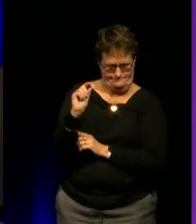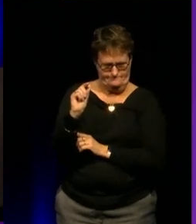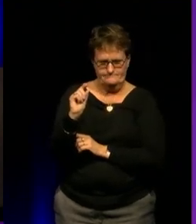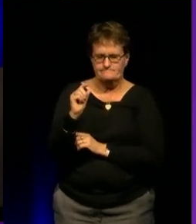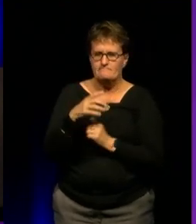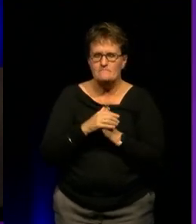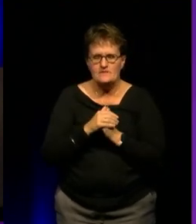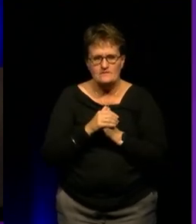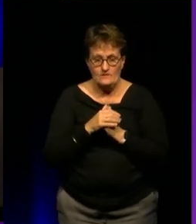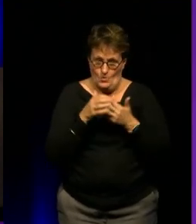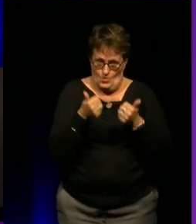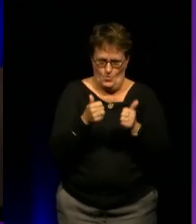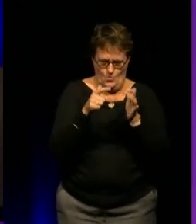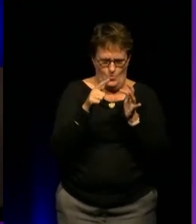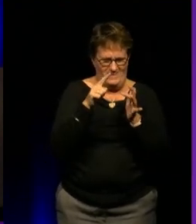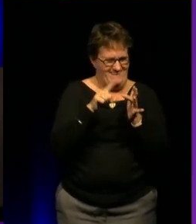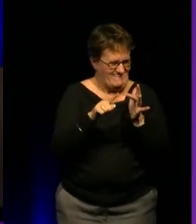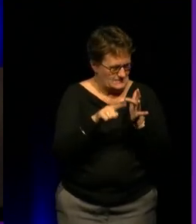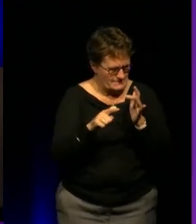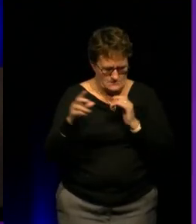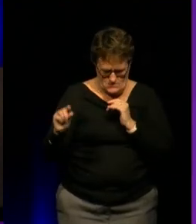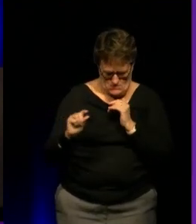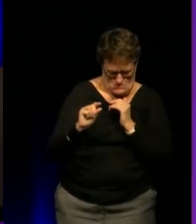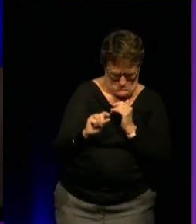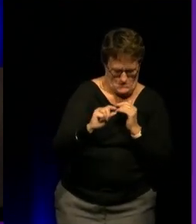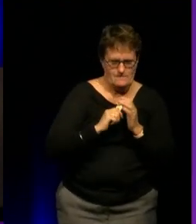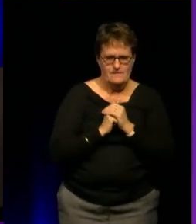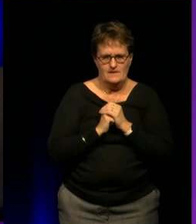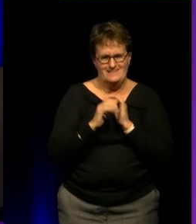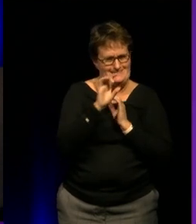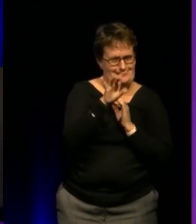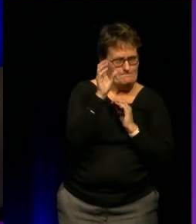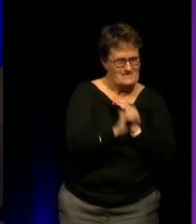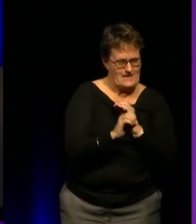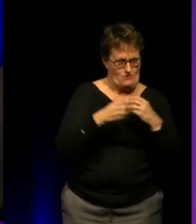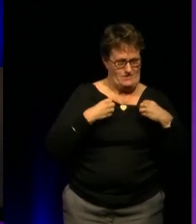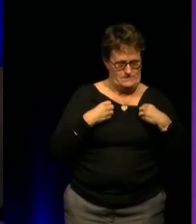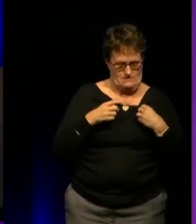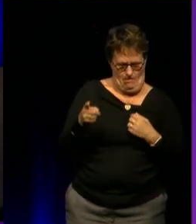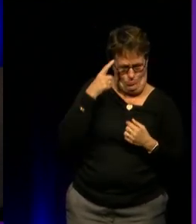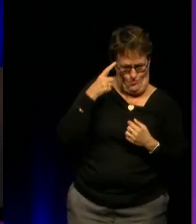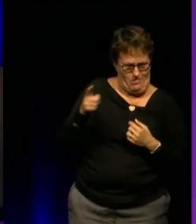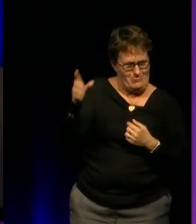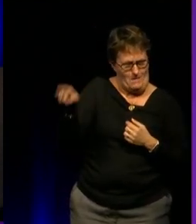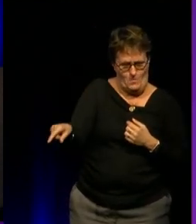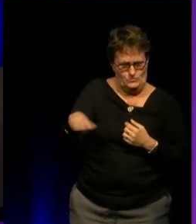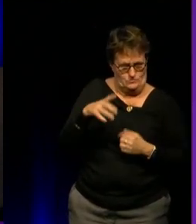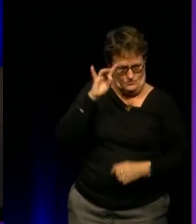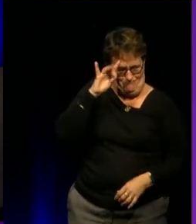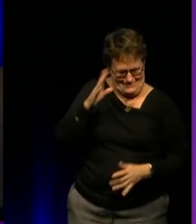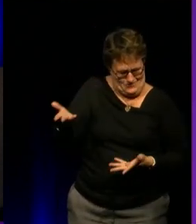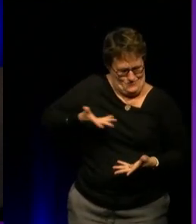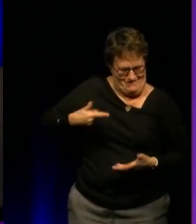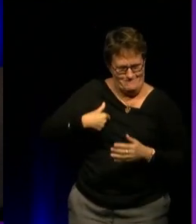one hell of an investment, 10% of the company at that point. Yeah, I thought he was crazy at the time. And and like, well, it